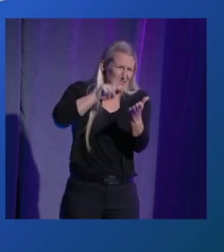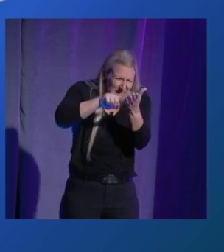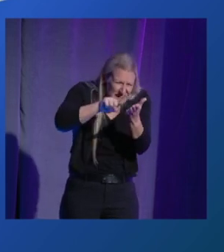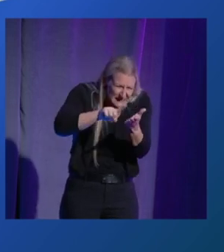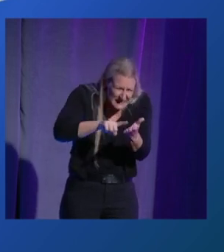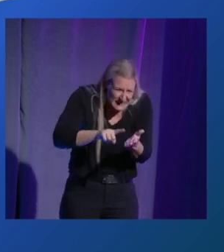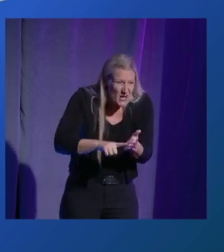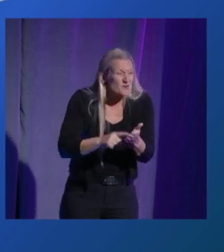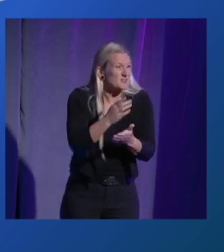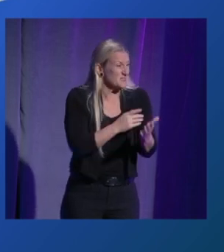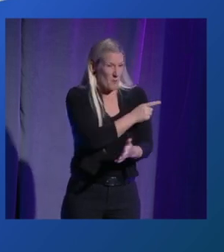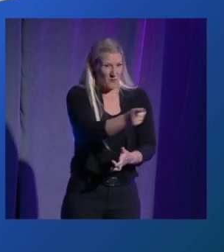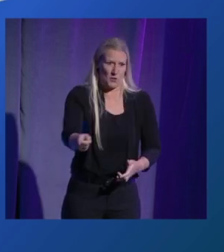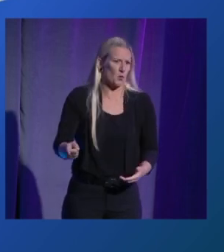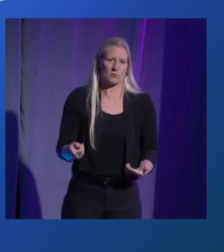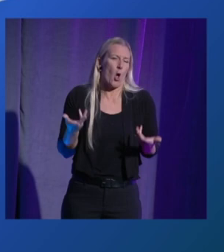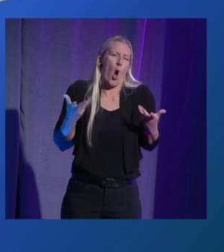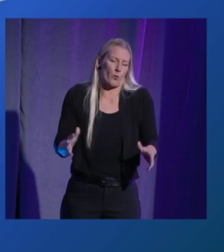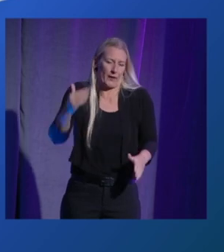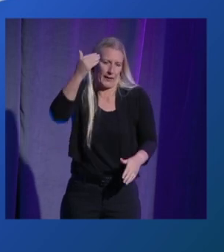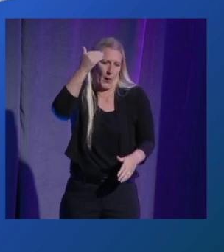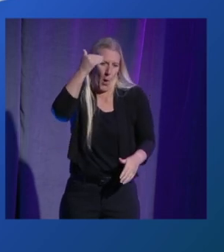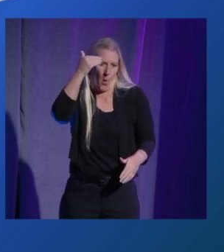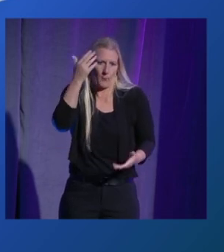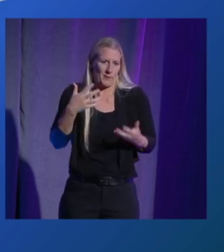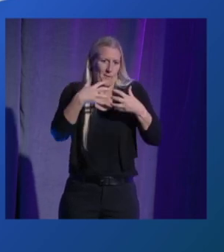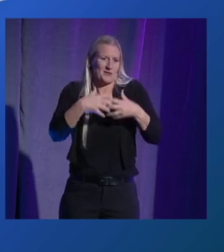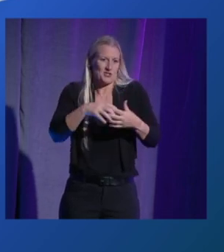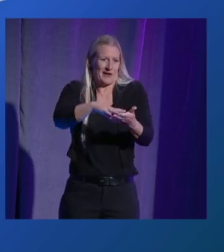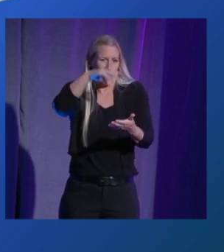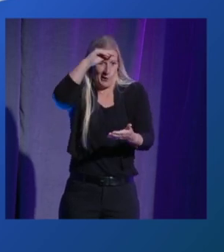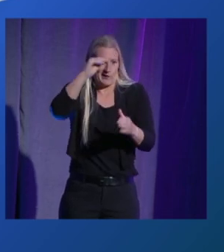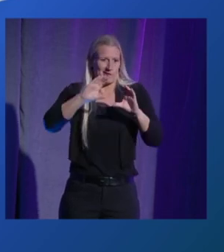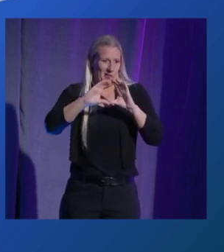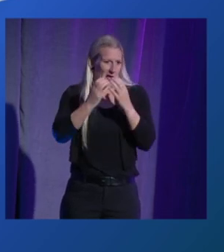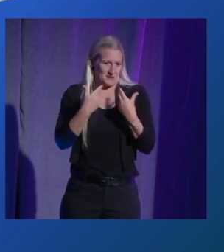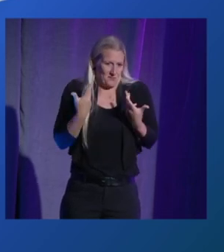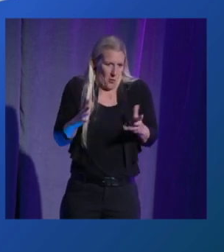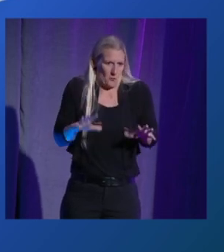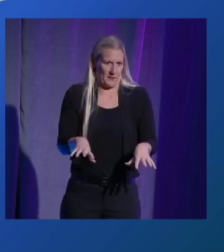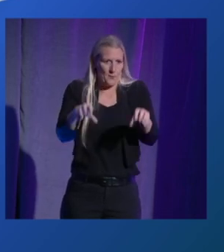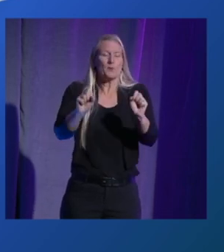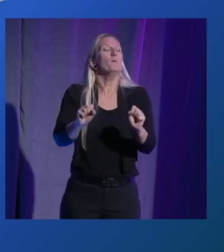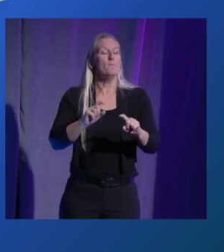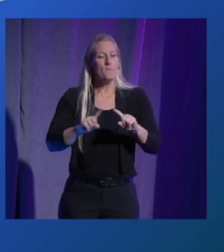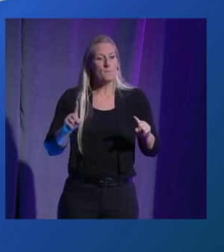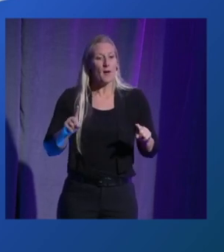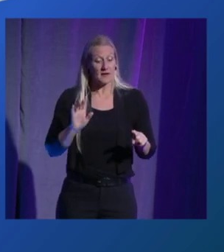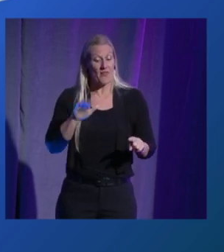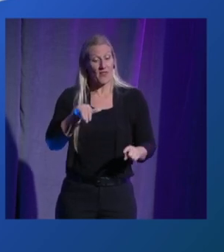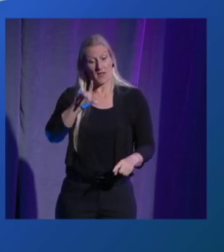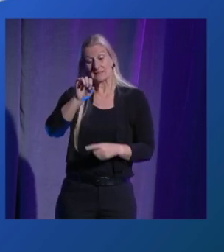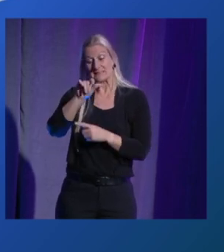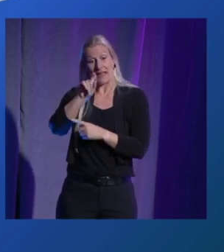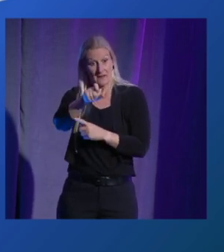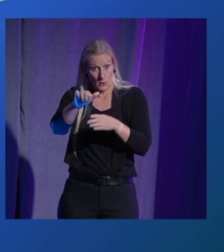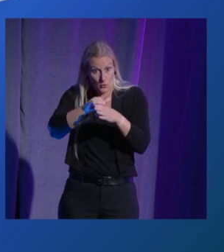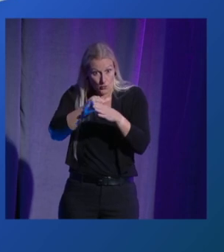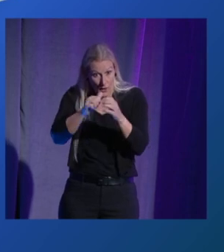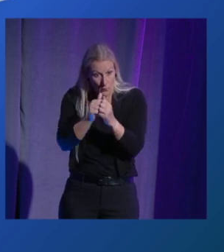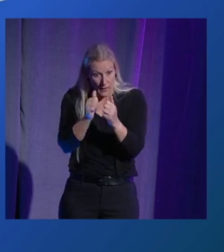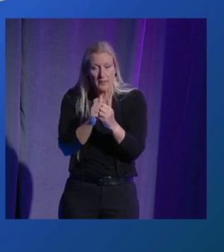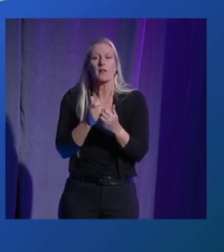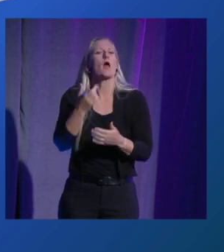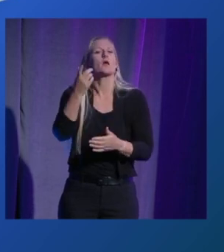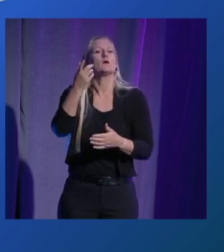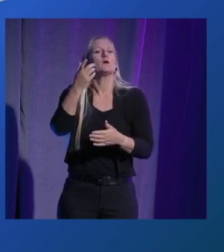remedial for whatever machine learning course you may have taken um but one of sort of the fundamental things is that you have data that you train on which is like what